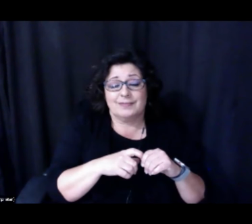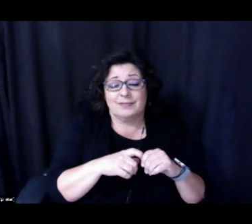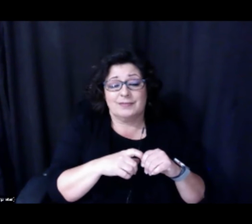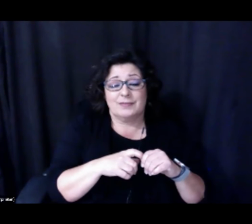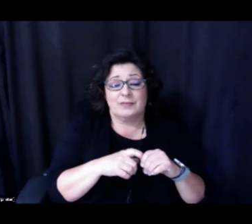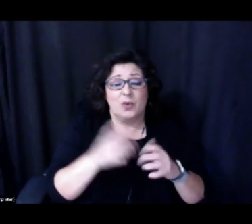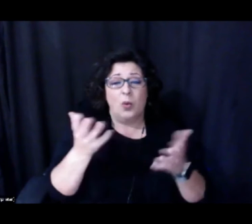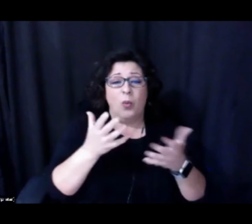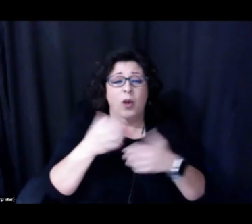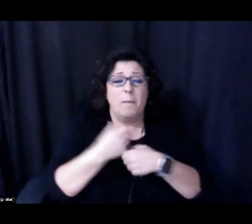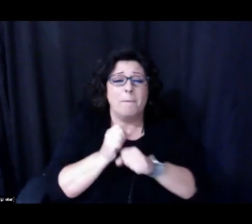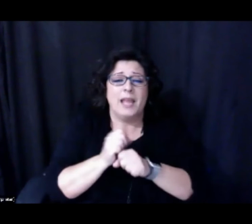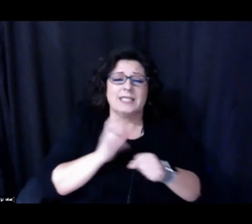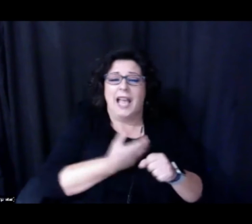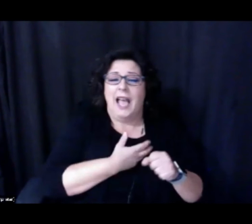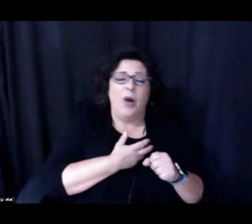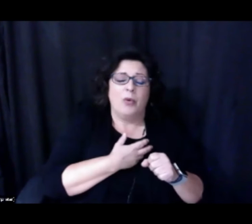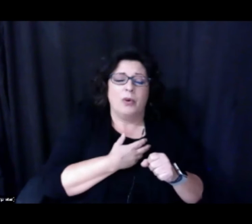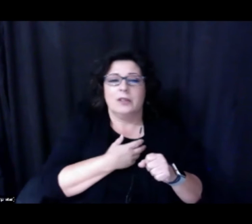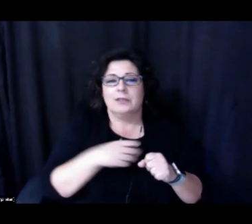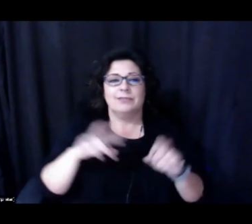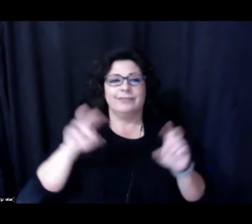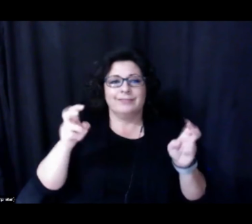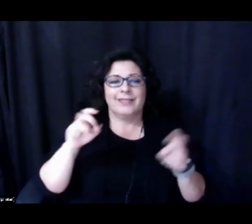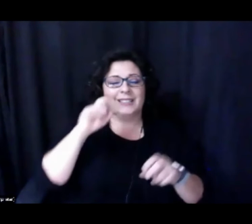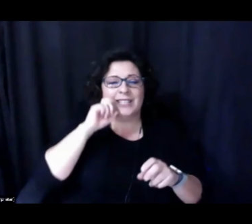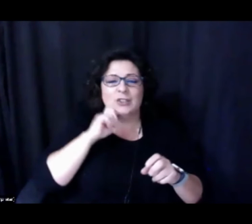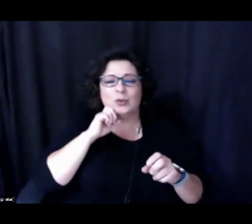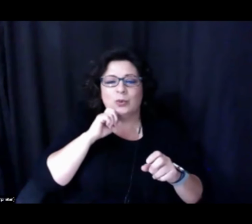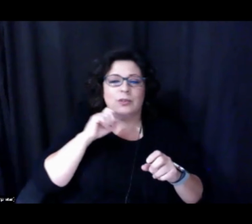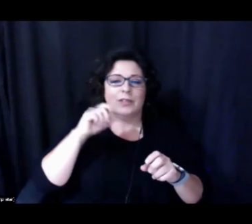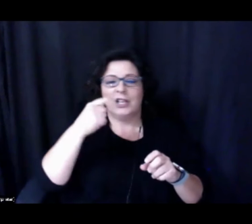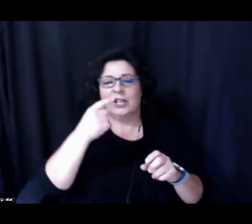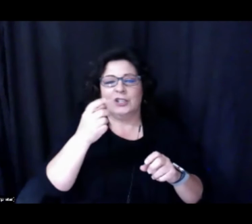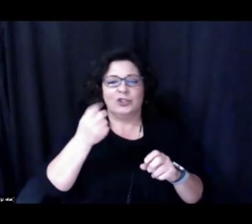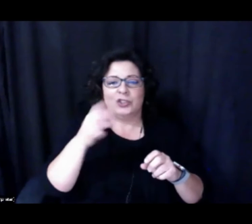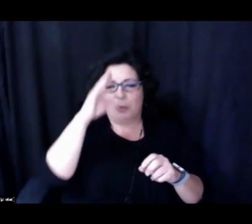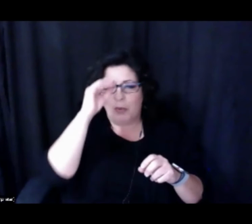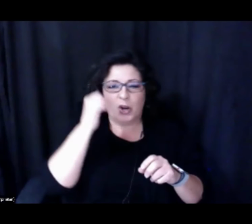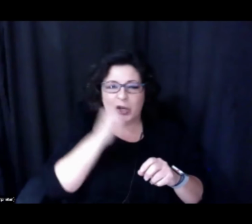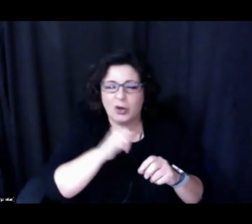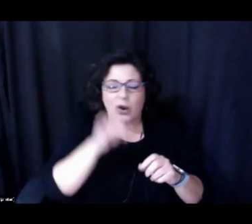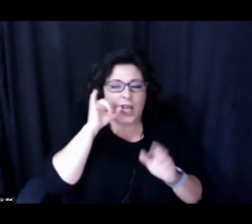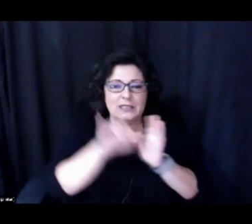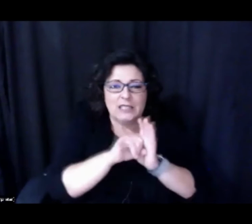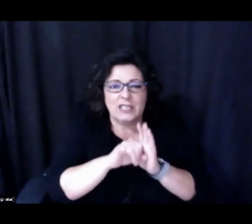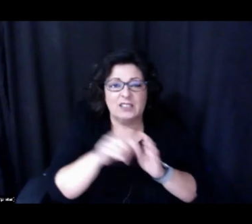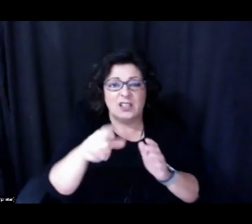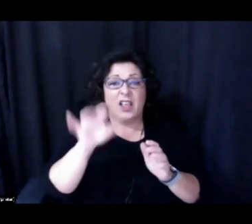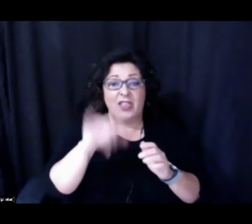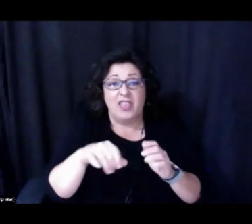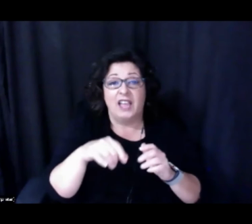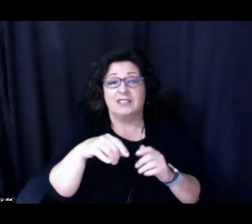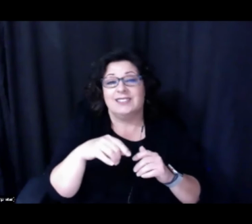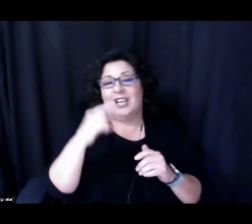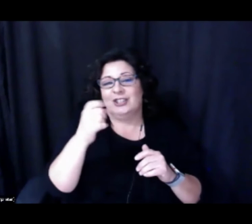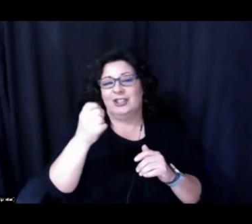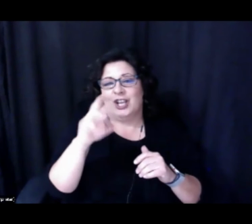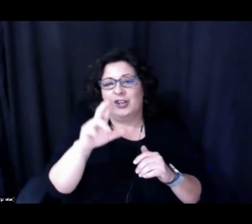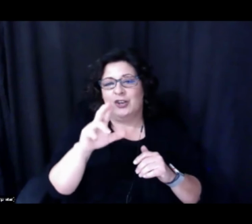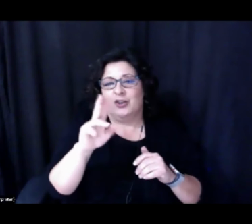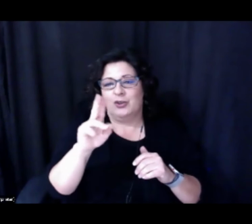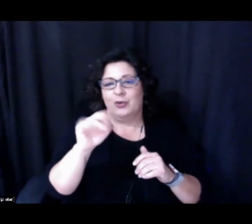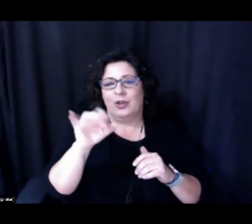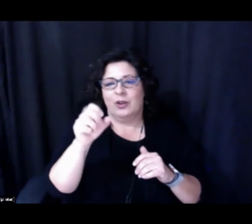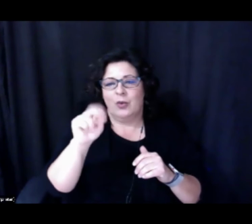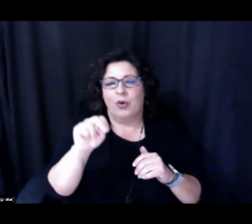So what makes up our sexual and gender identities? Okay, so some of you may have seen this before. This is the gender unicorn, and Marley is